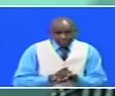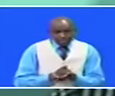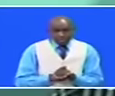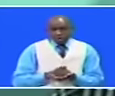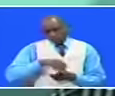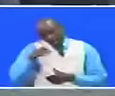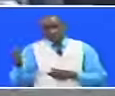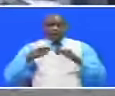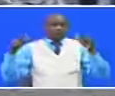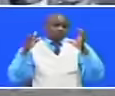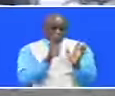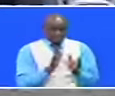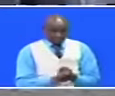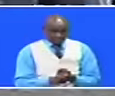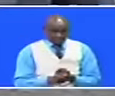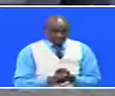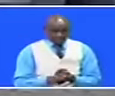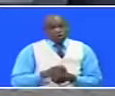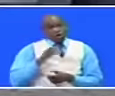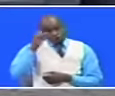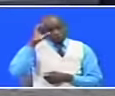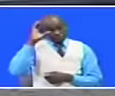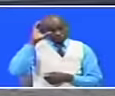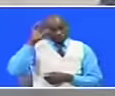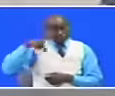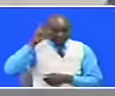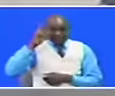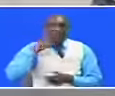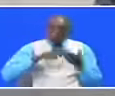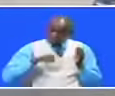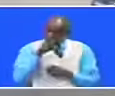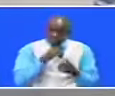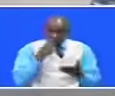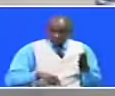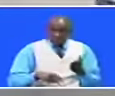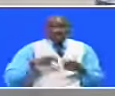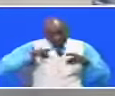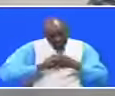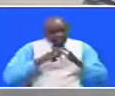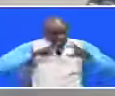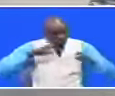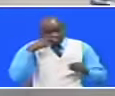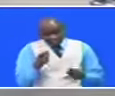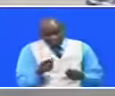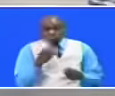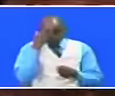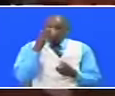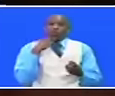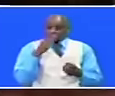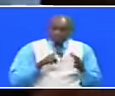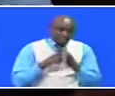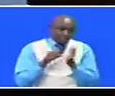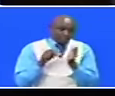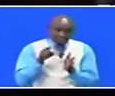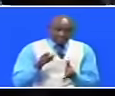one of our opponent. Eldoret South OCPD Wilson Abduba said he has commenced investigations into the matter.